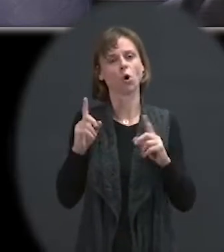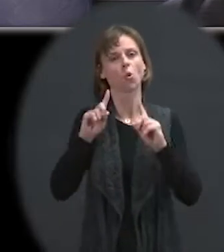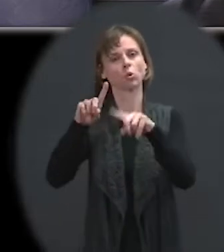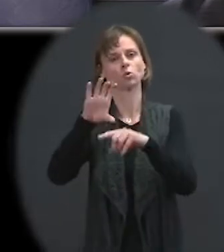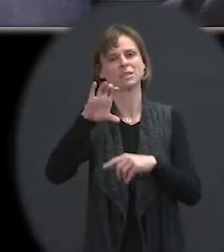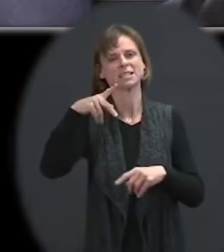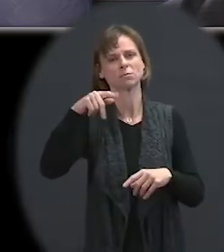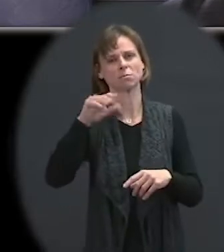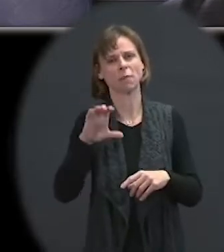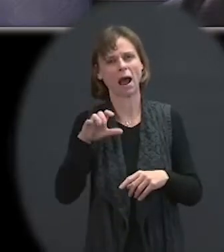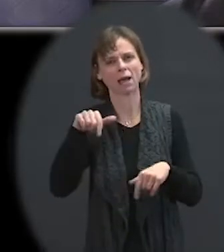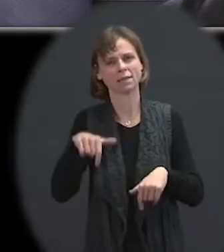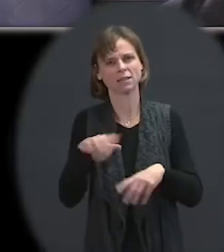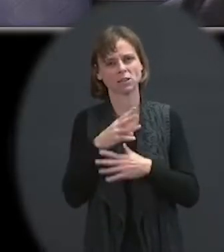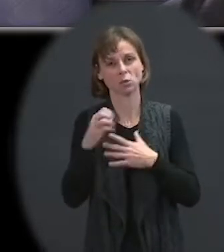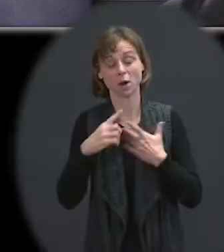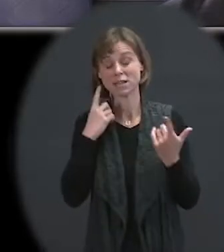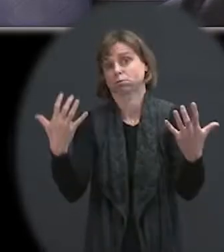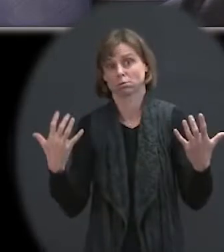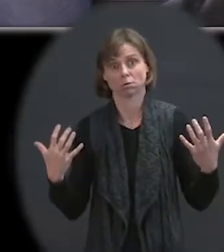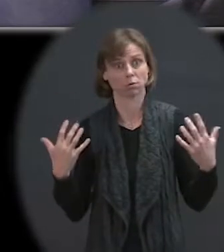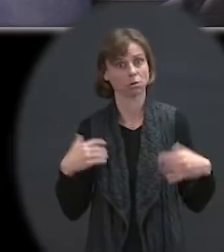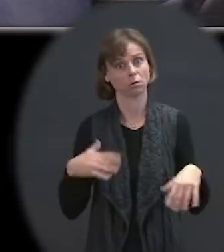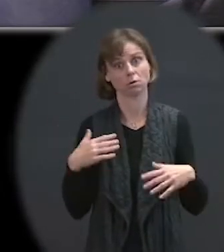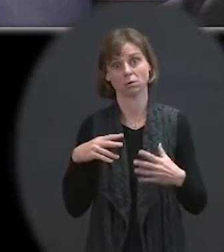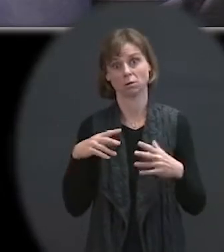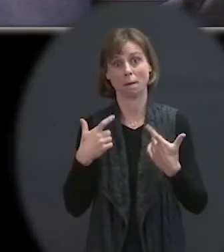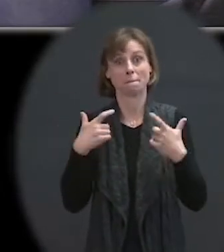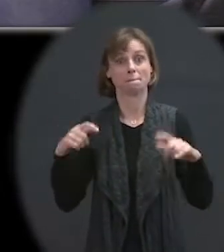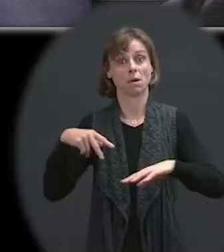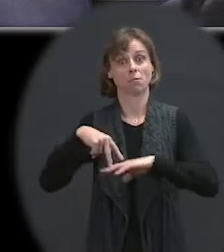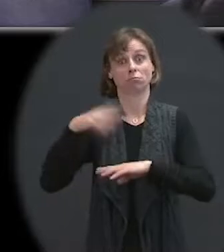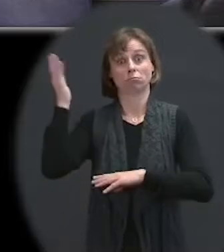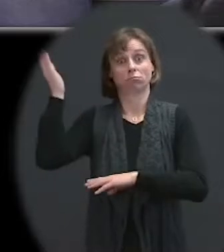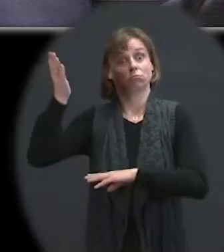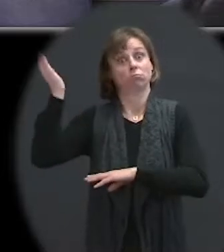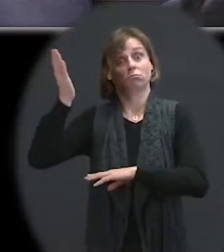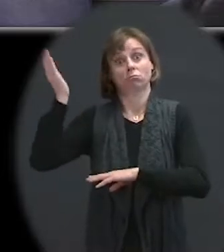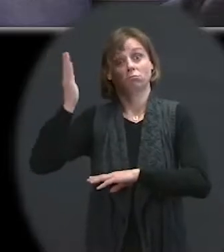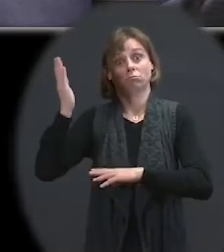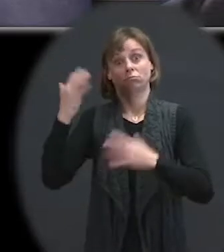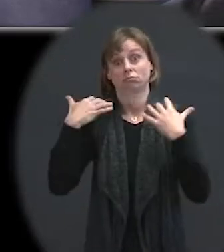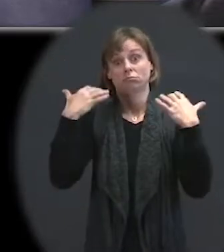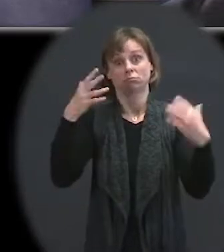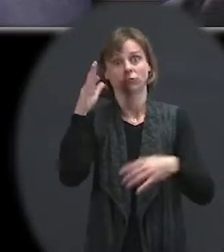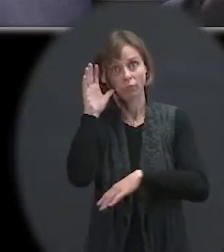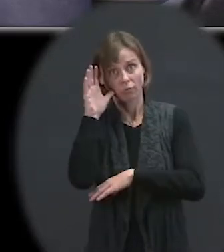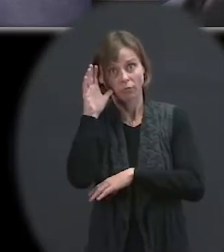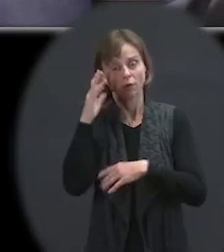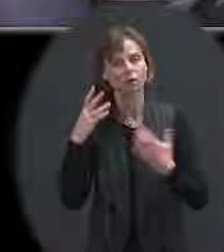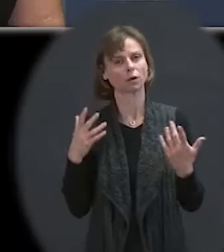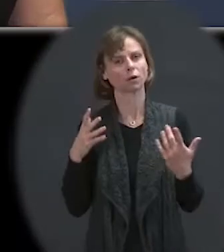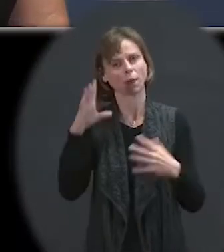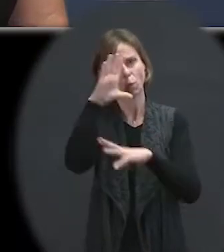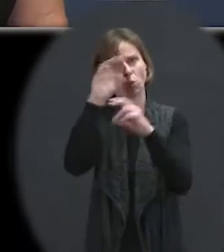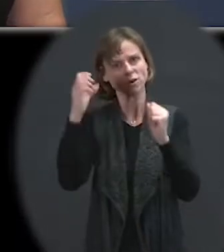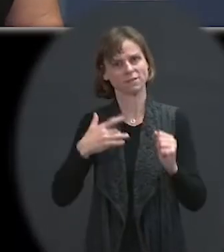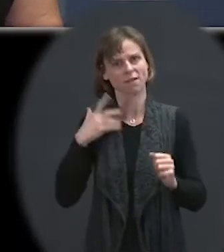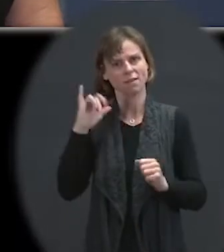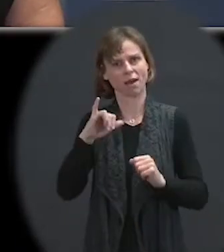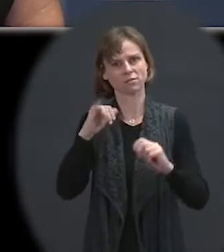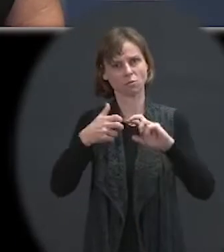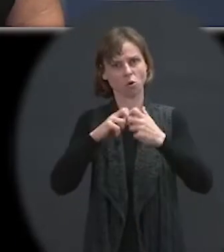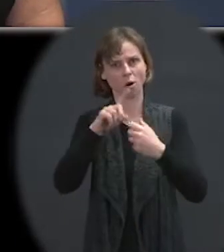a huge audience. It's an enormous platform. Does the president think that's actually a problem, a threat, in his view? Well,